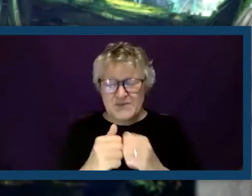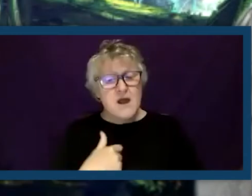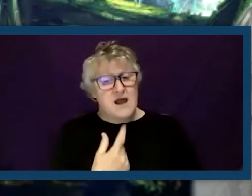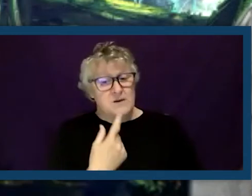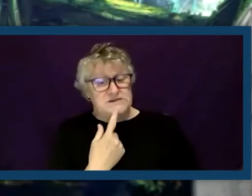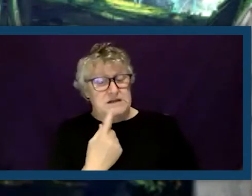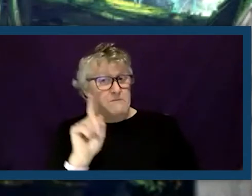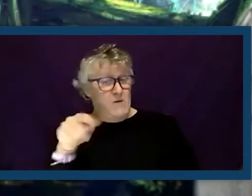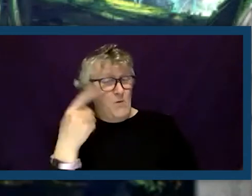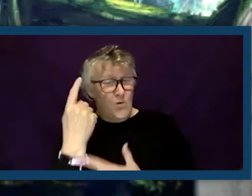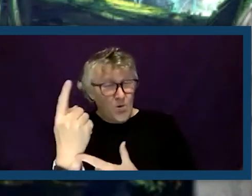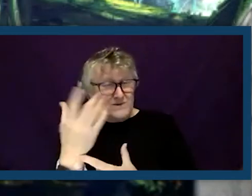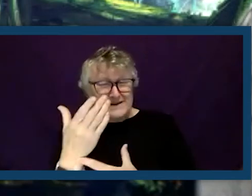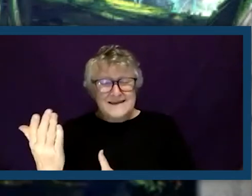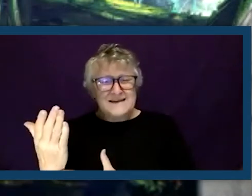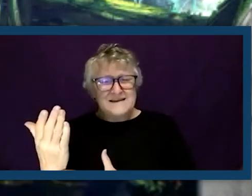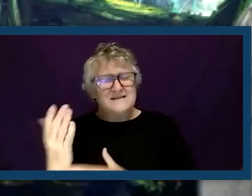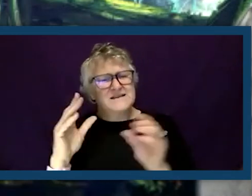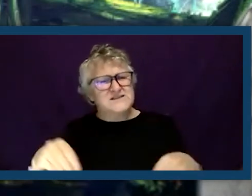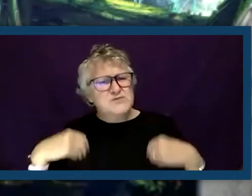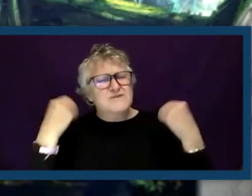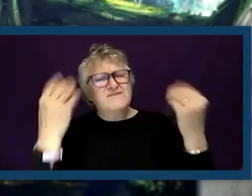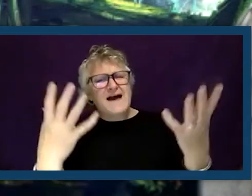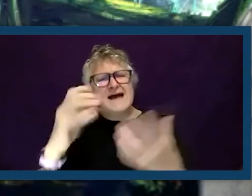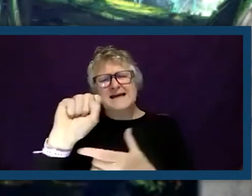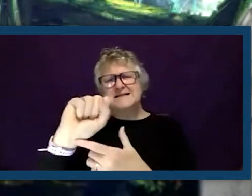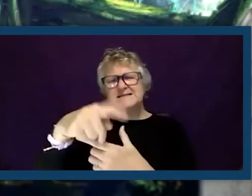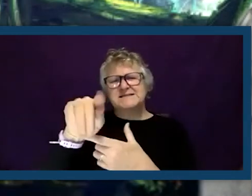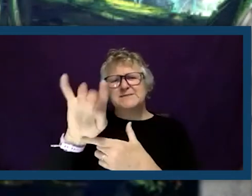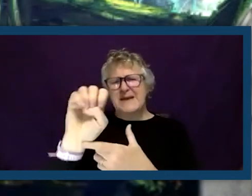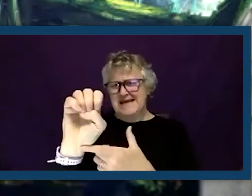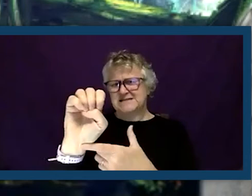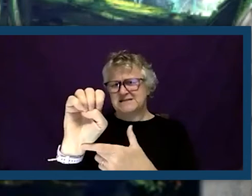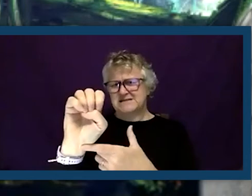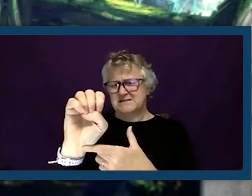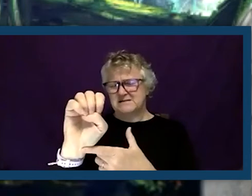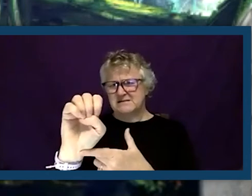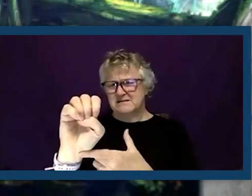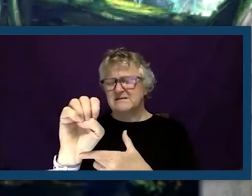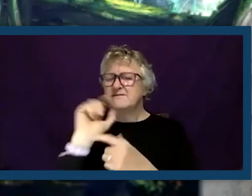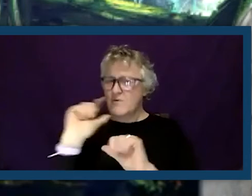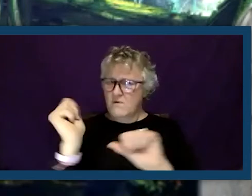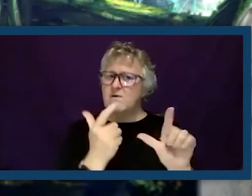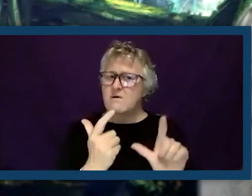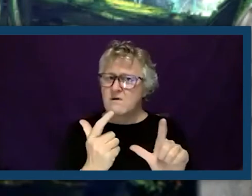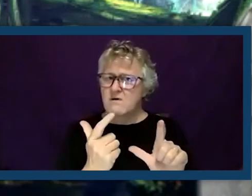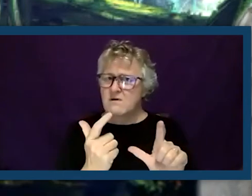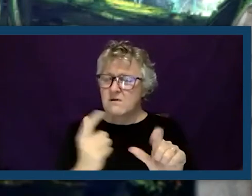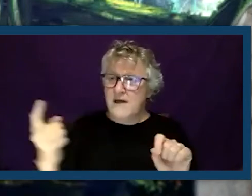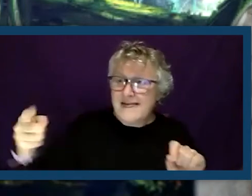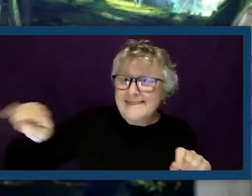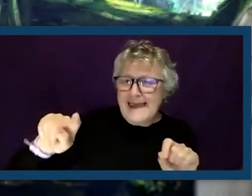is to provide space for the community to lead. They definitely know what is best, what